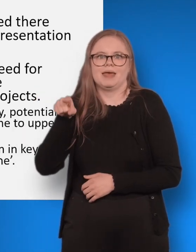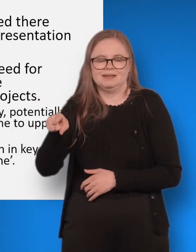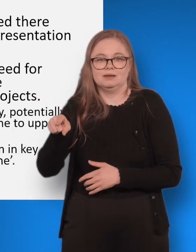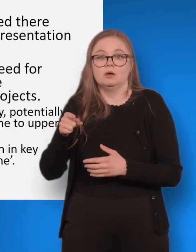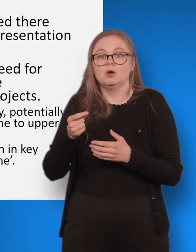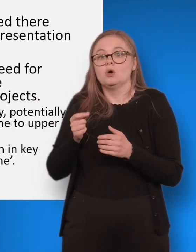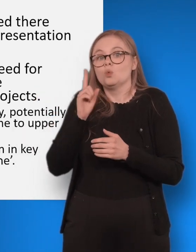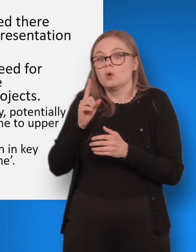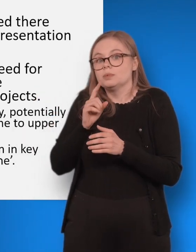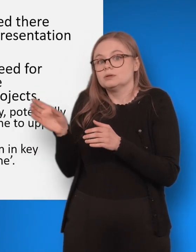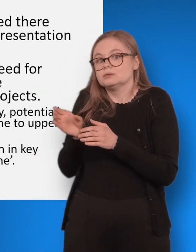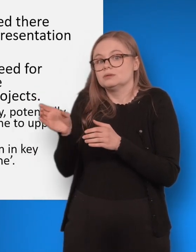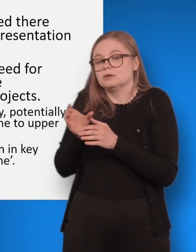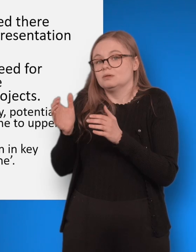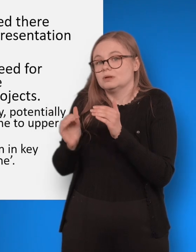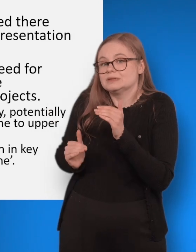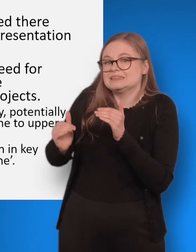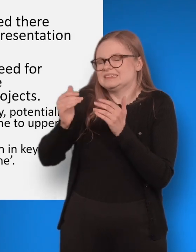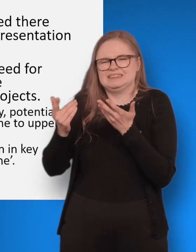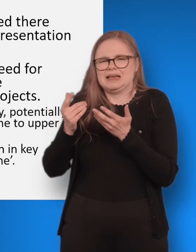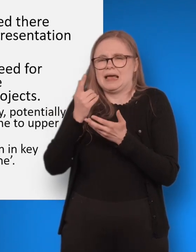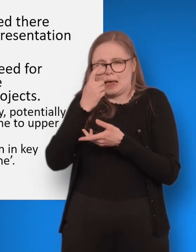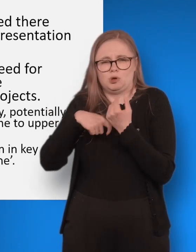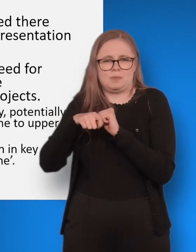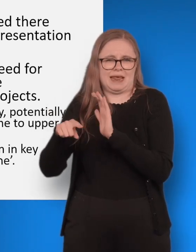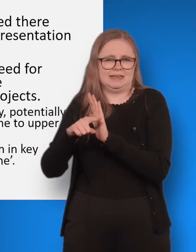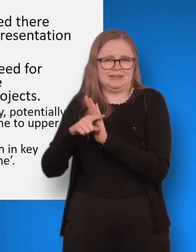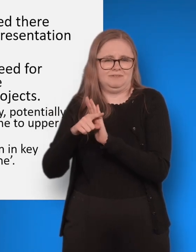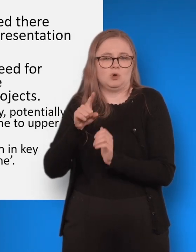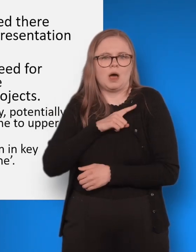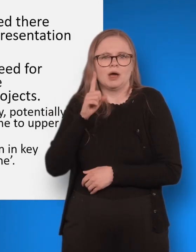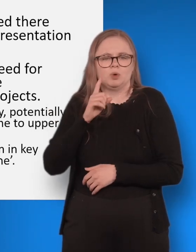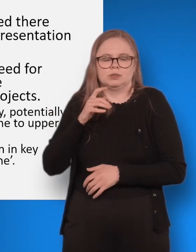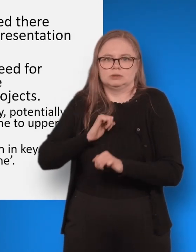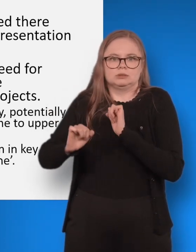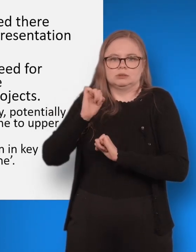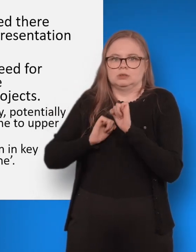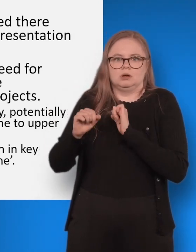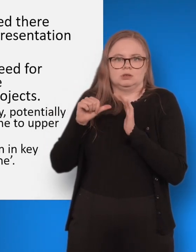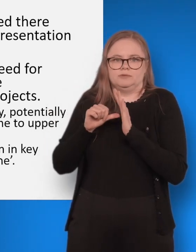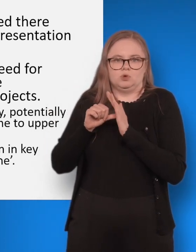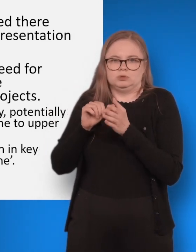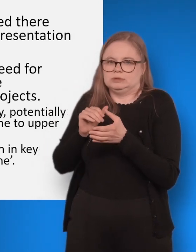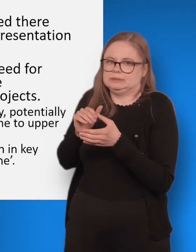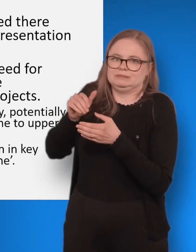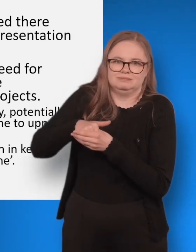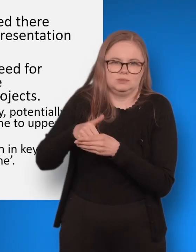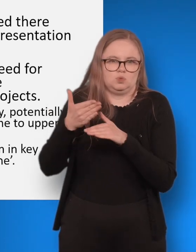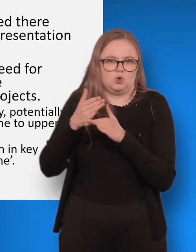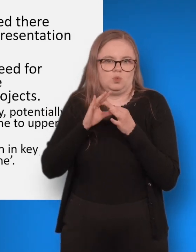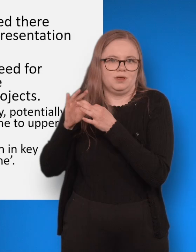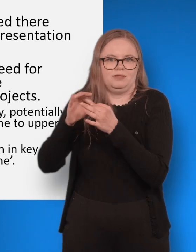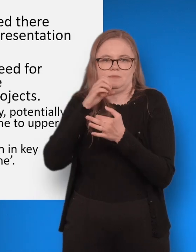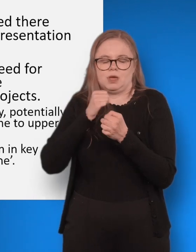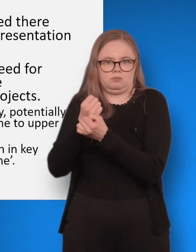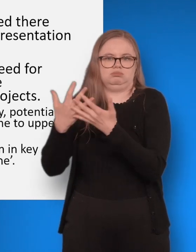impact, as women in these areas face even greater integration challenges. And this seems to be the